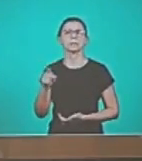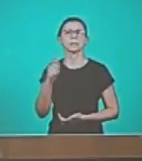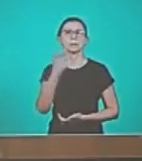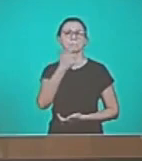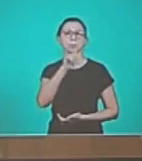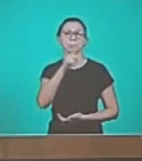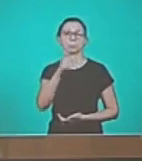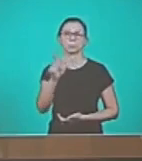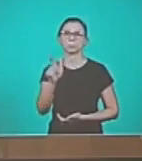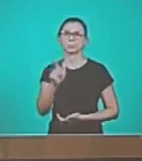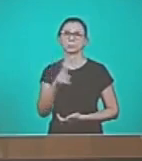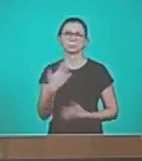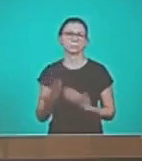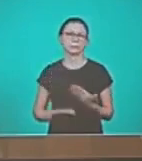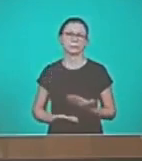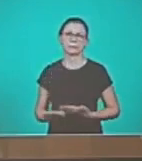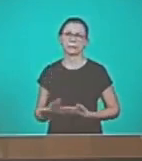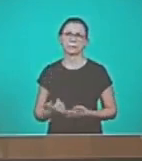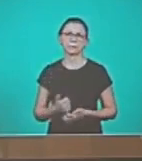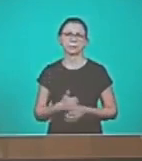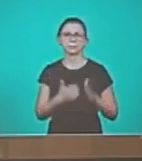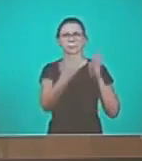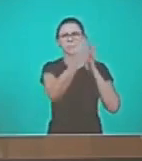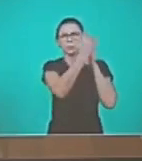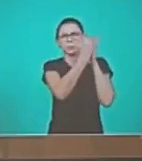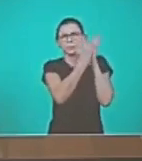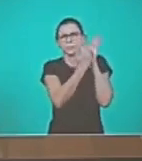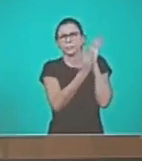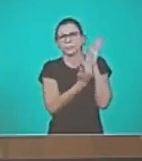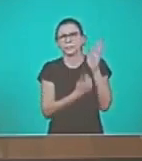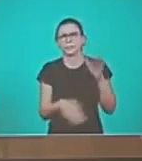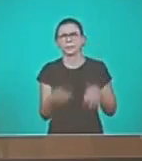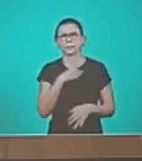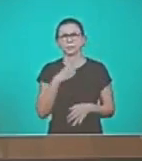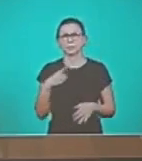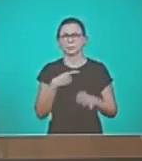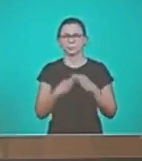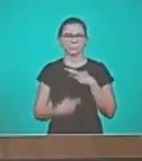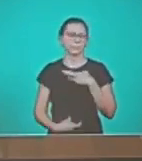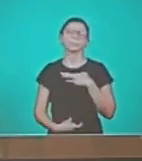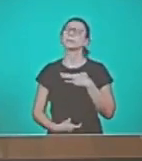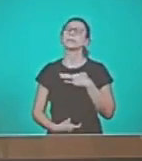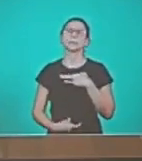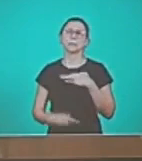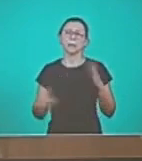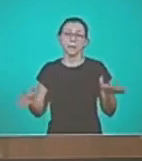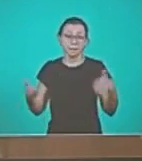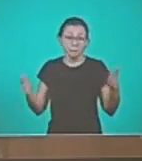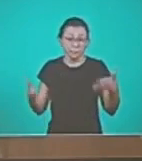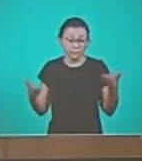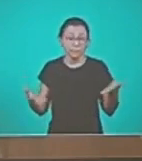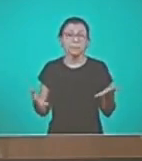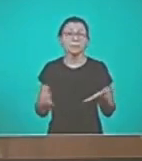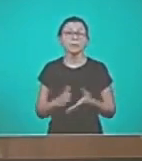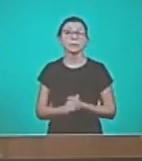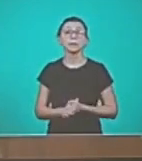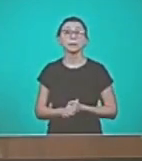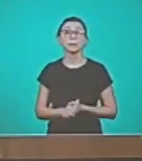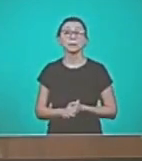here many other brethren here. And there was gathered deacons, ushers. They